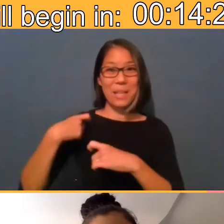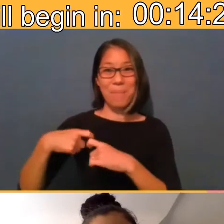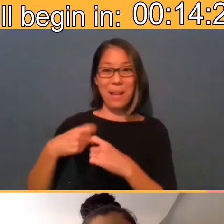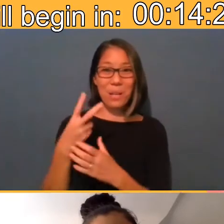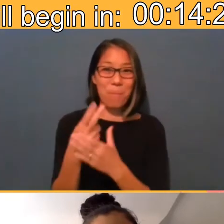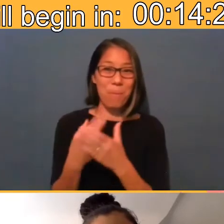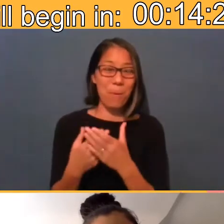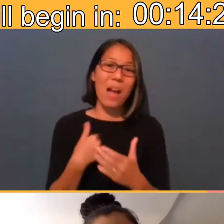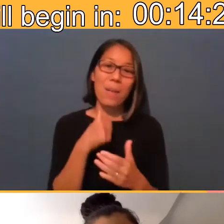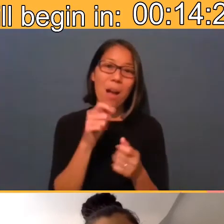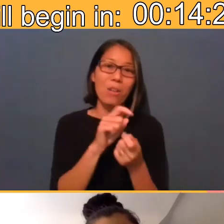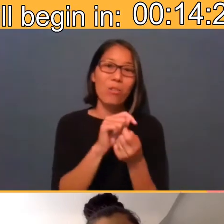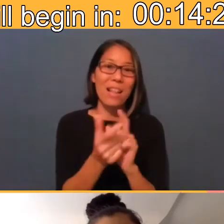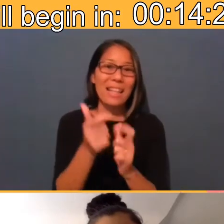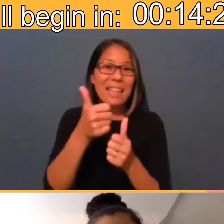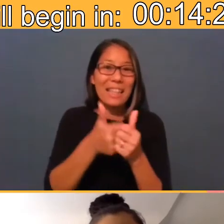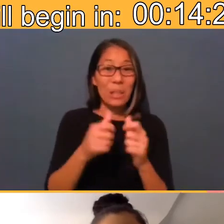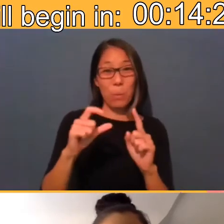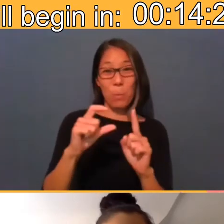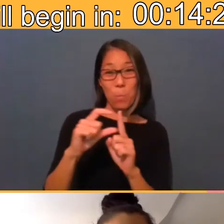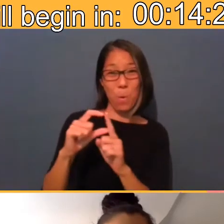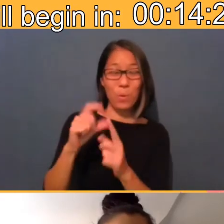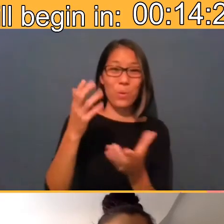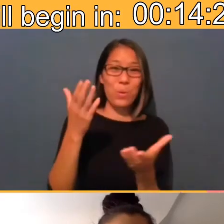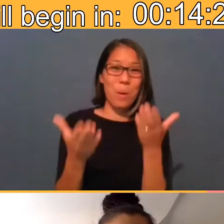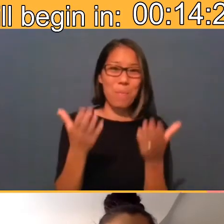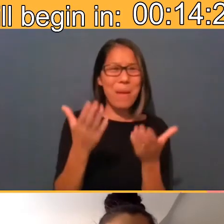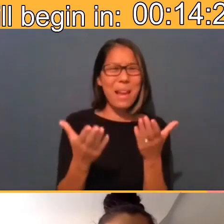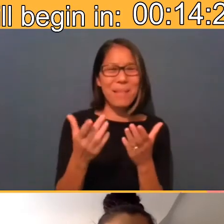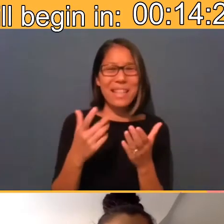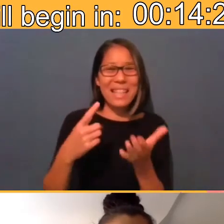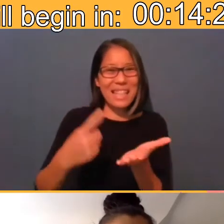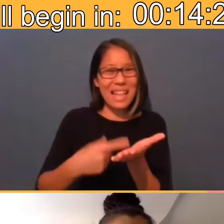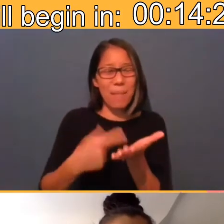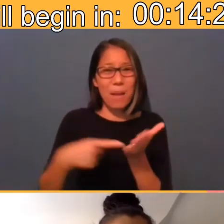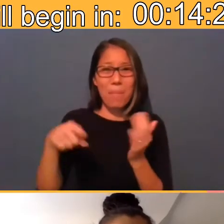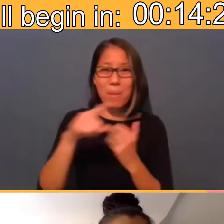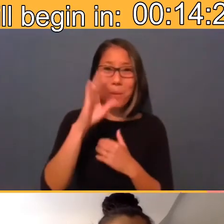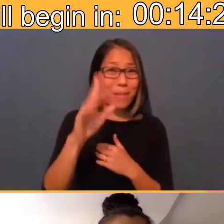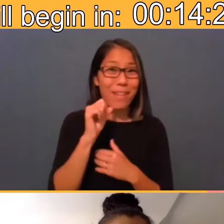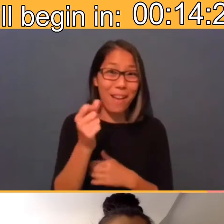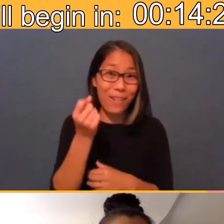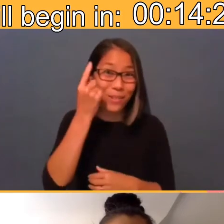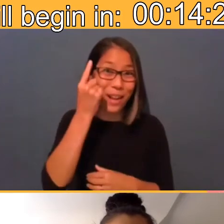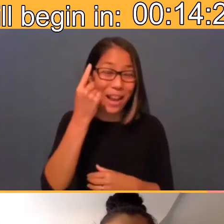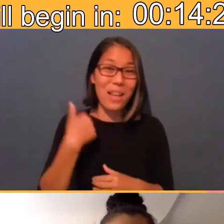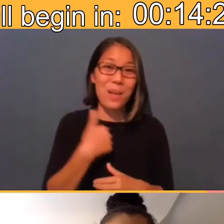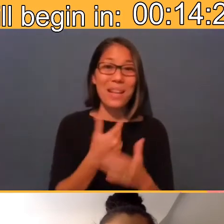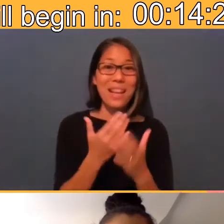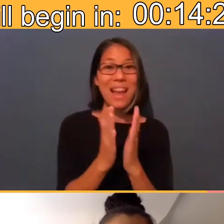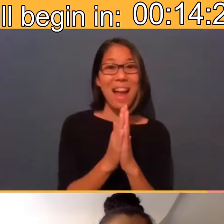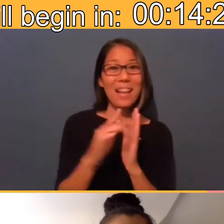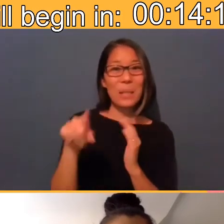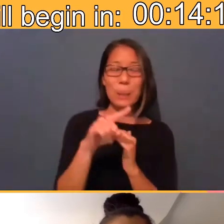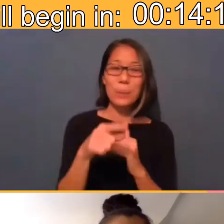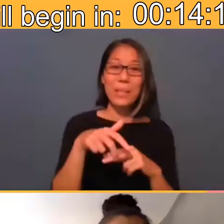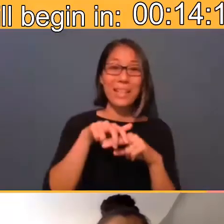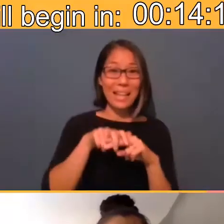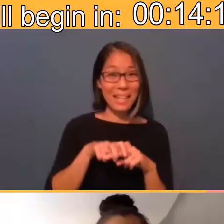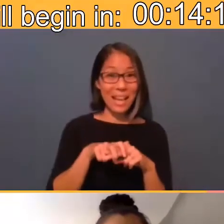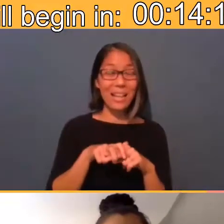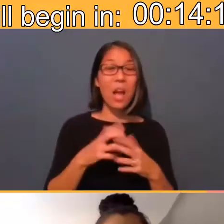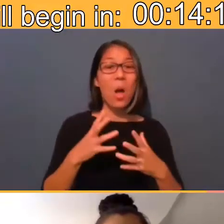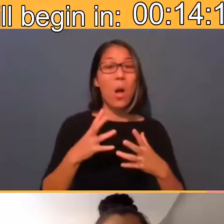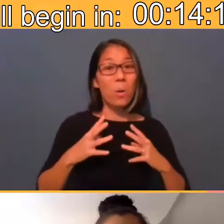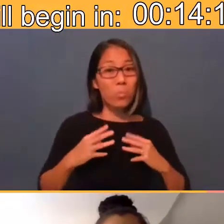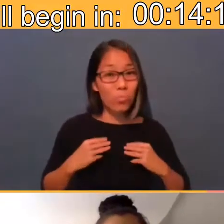not translating word for word. So there may be some moments that you don't understand. And we ask you to just sit in that,